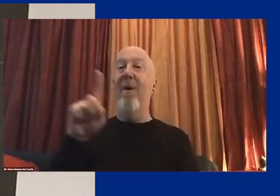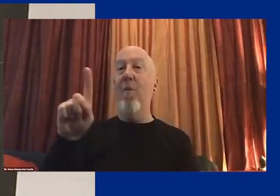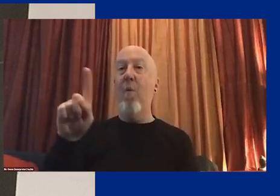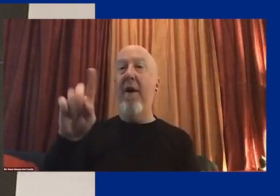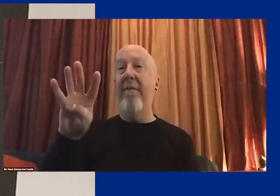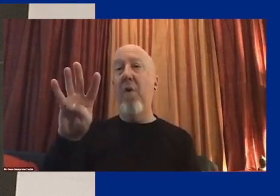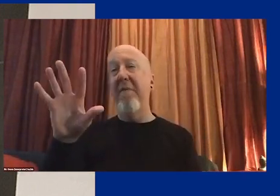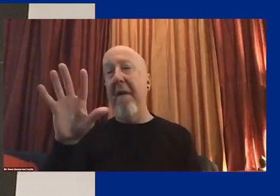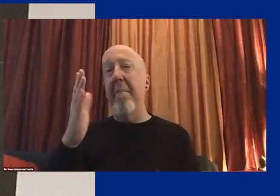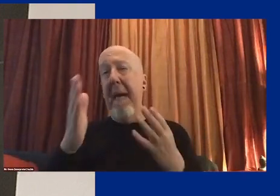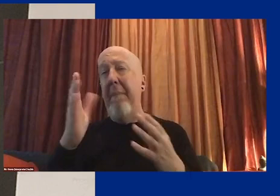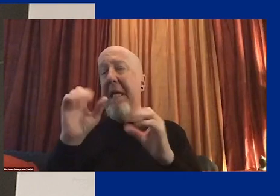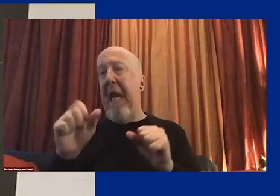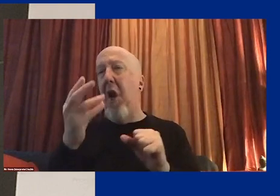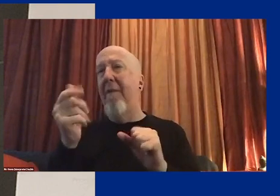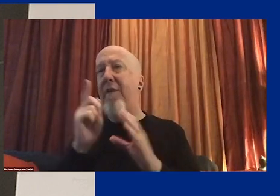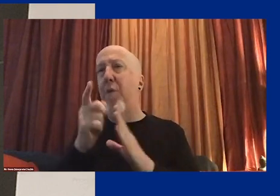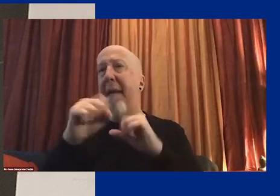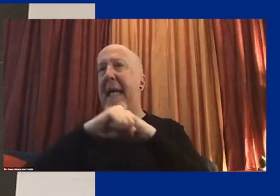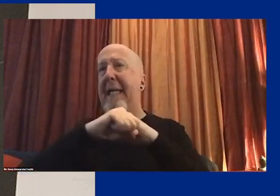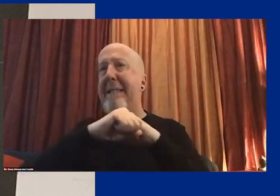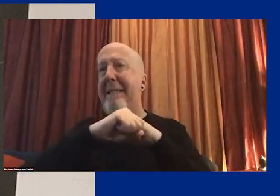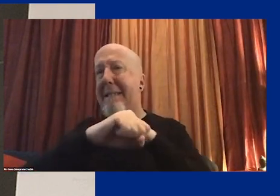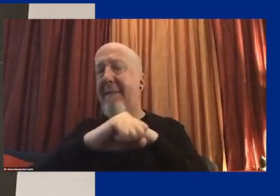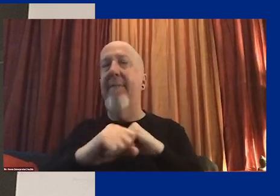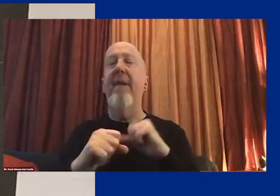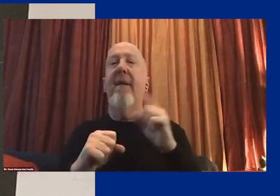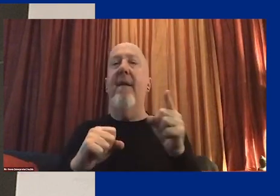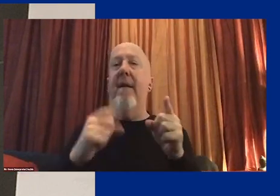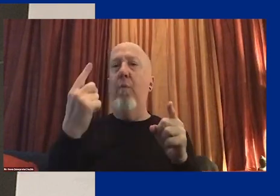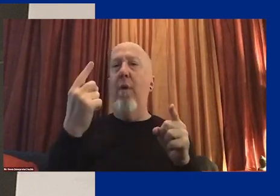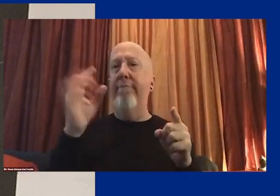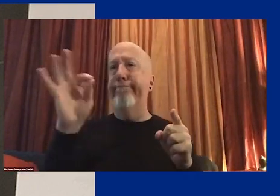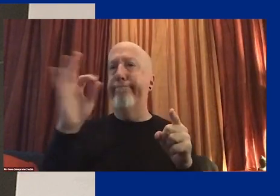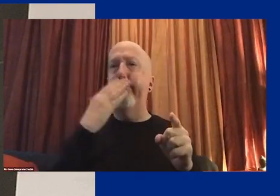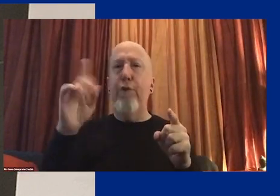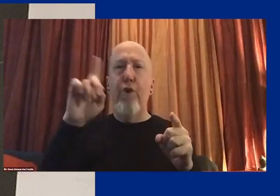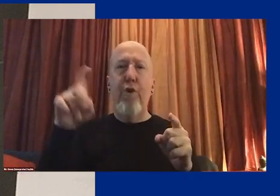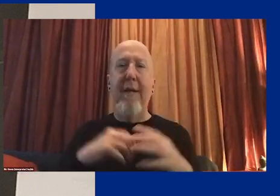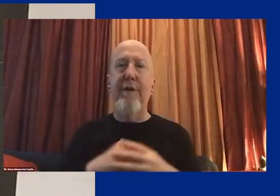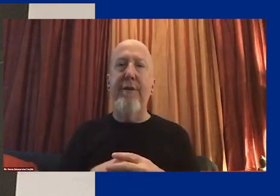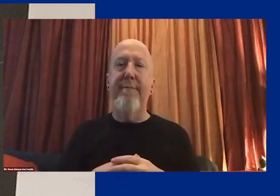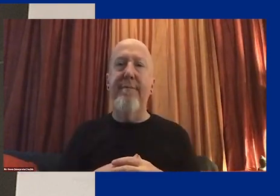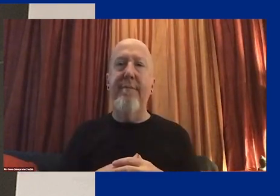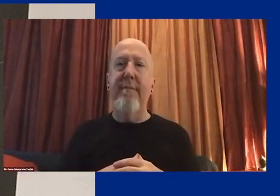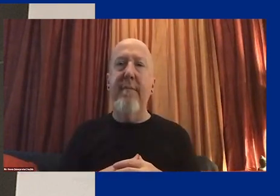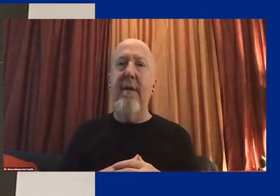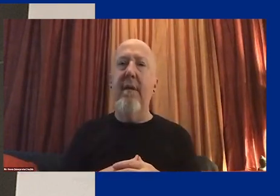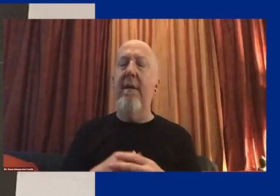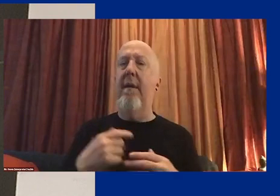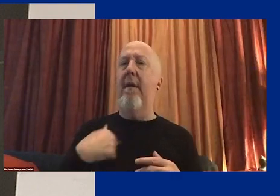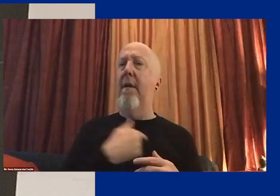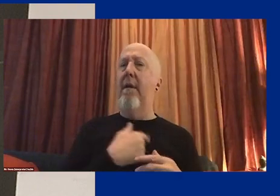go over a few minutes. Here's a pretty good question that's come up. What can we